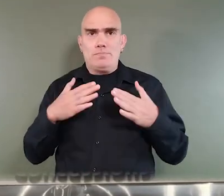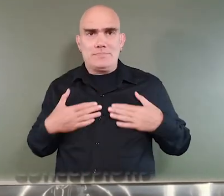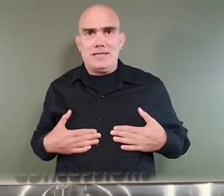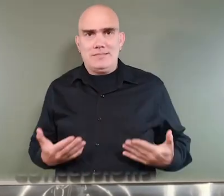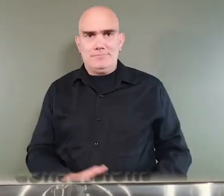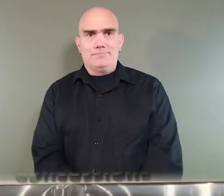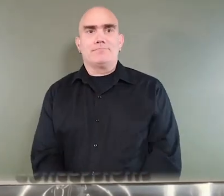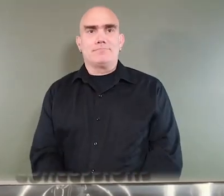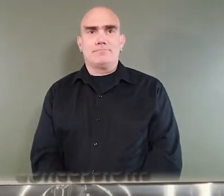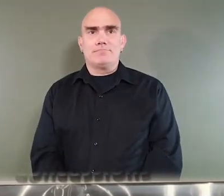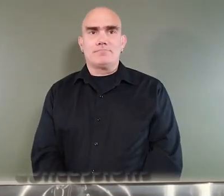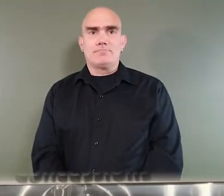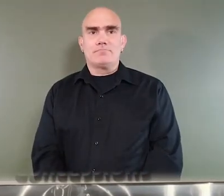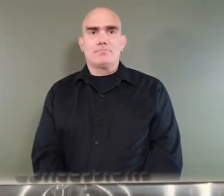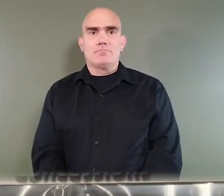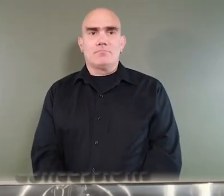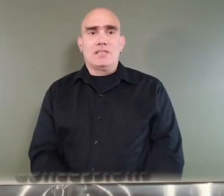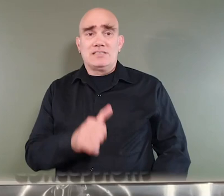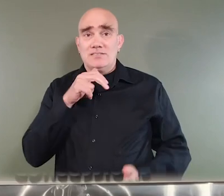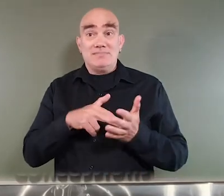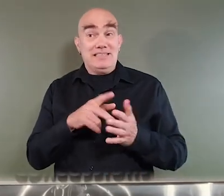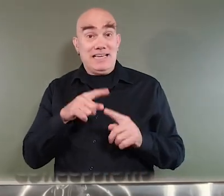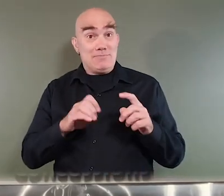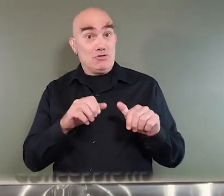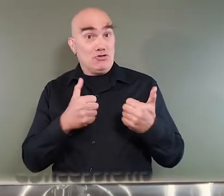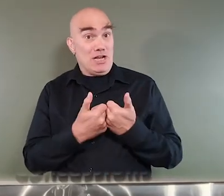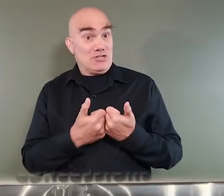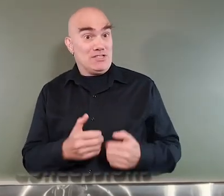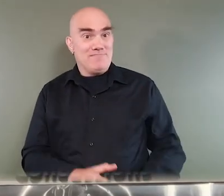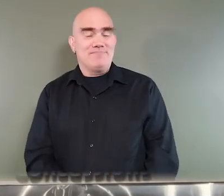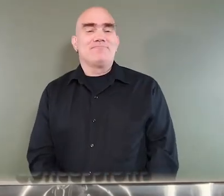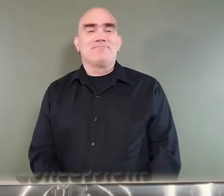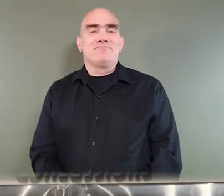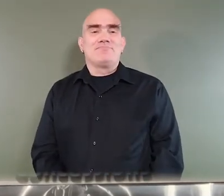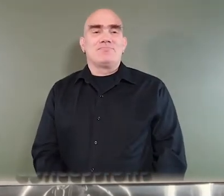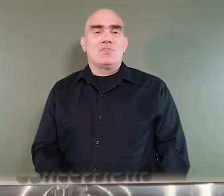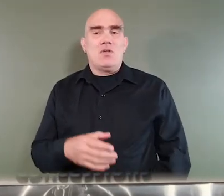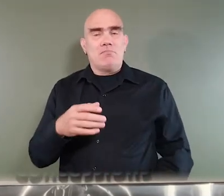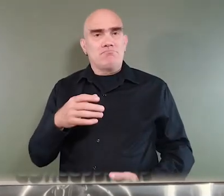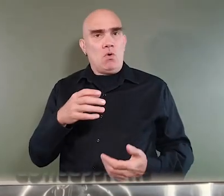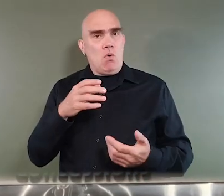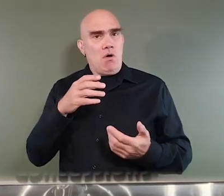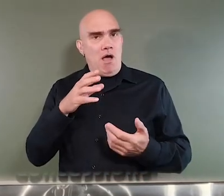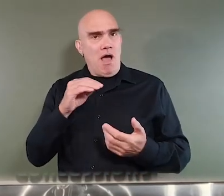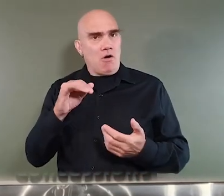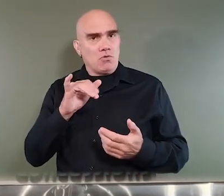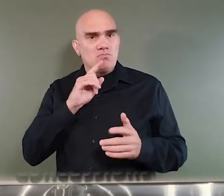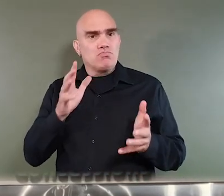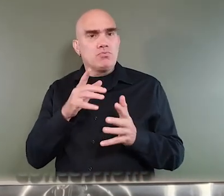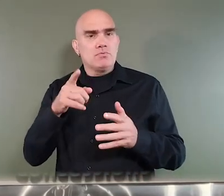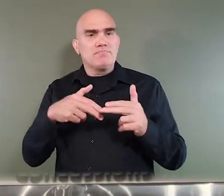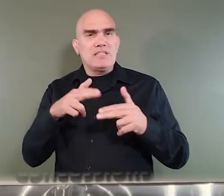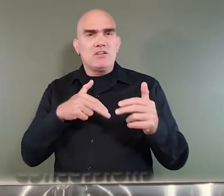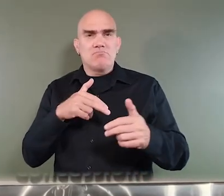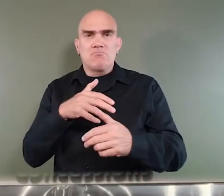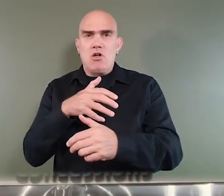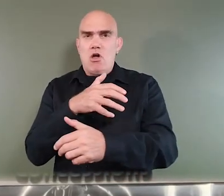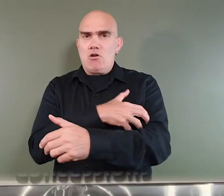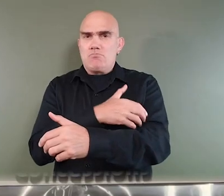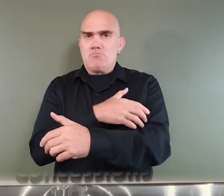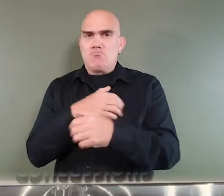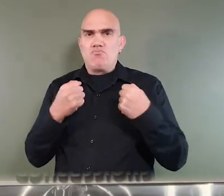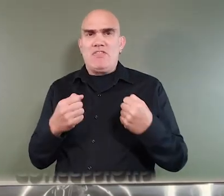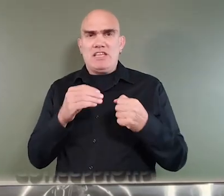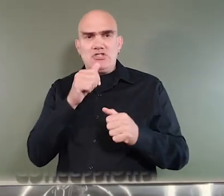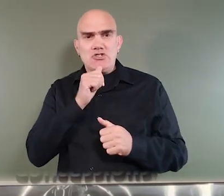body. That doesn't mean that it can't be challenging for you to build muscle and strength and endurance. You can absolutely utilize